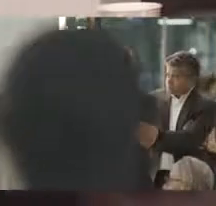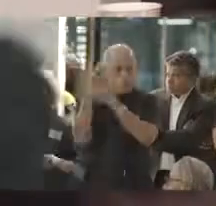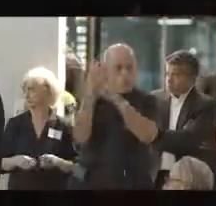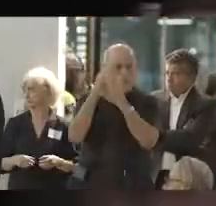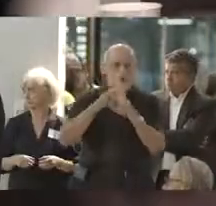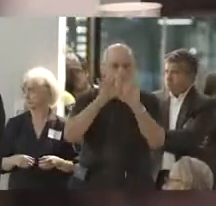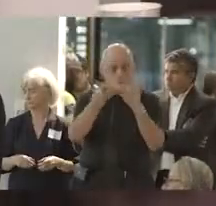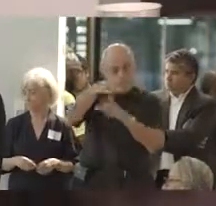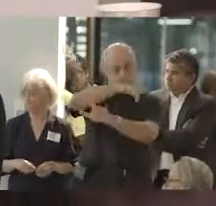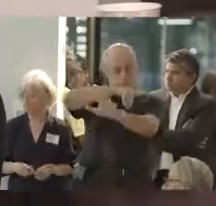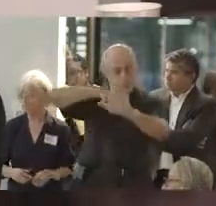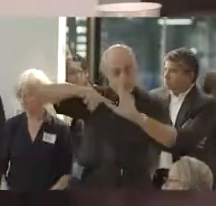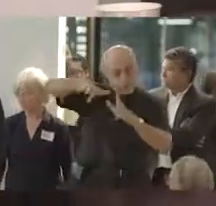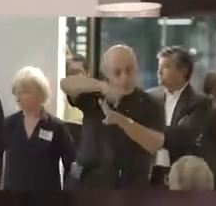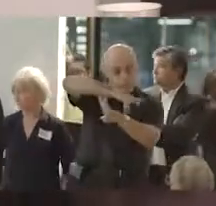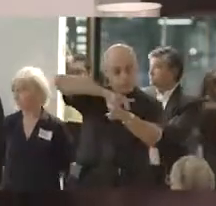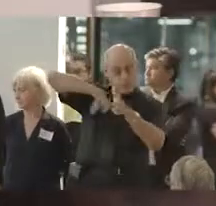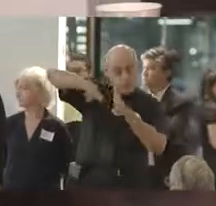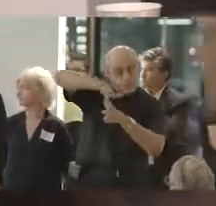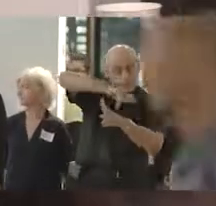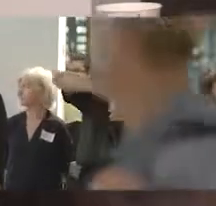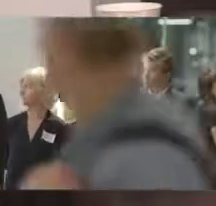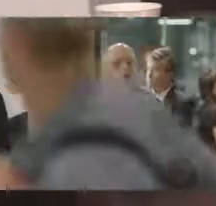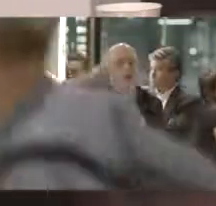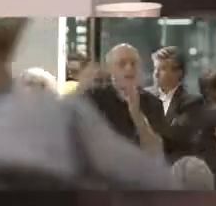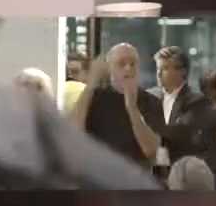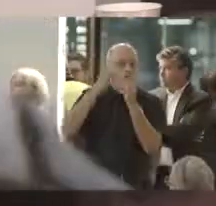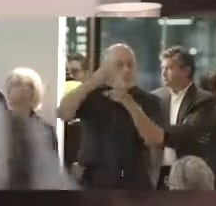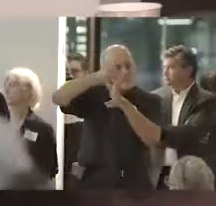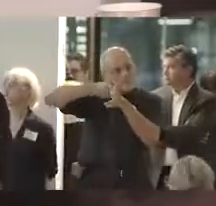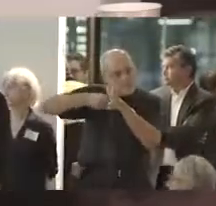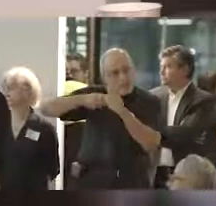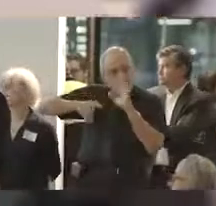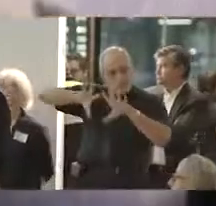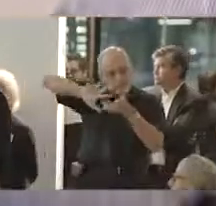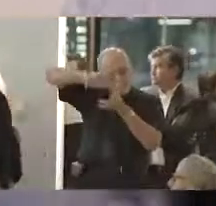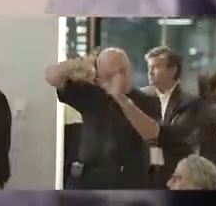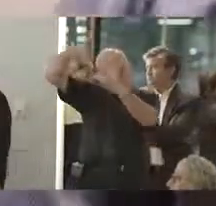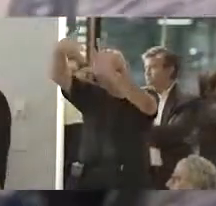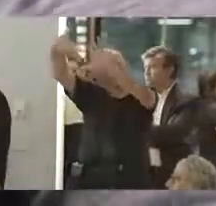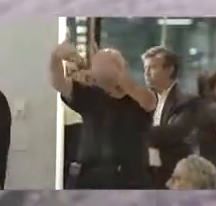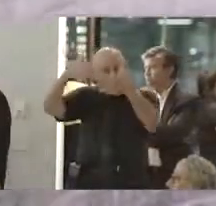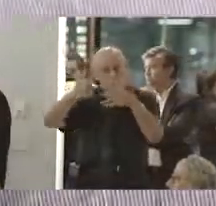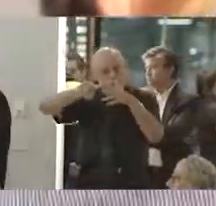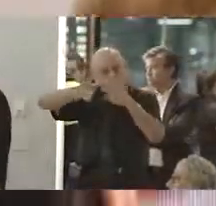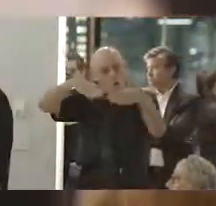turbulent water then in a move south would be disrupting the mouth of the